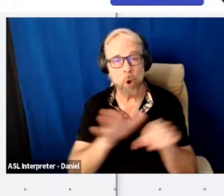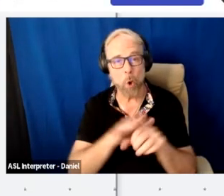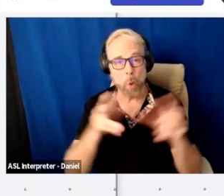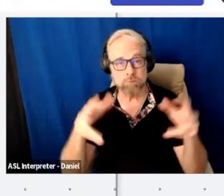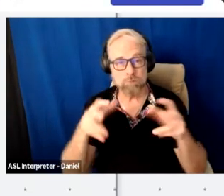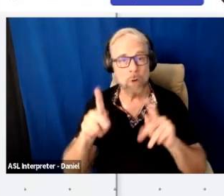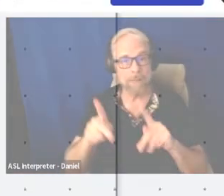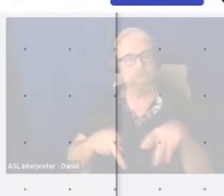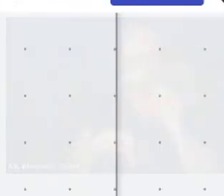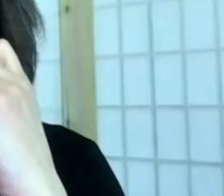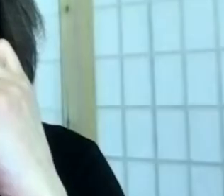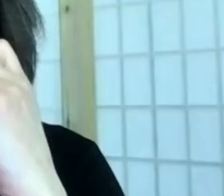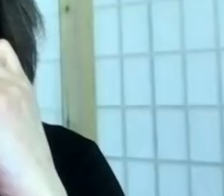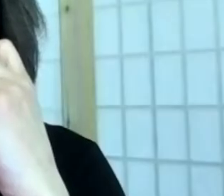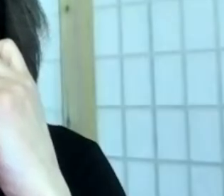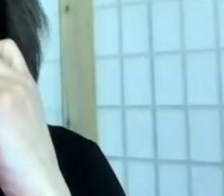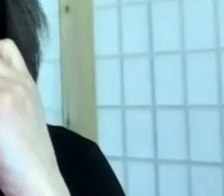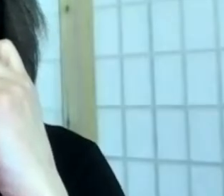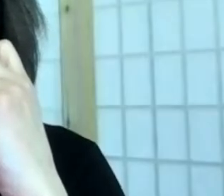that.